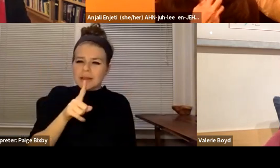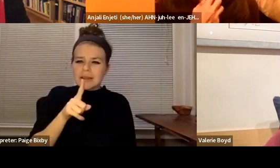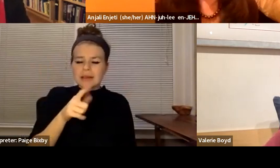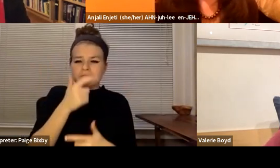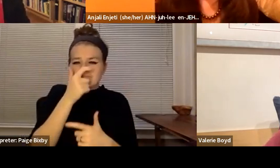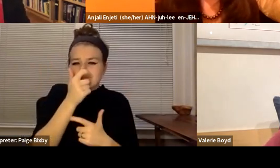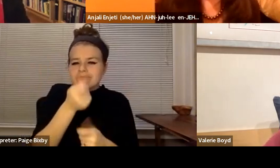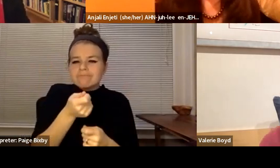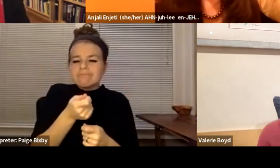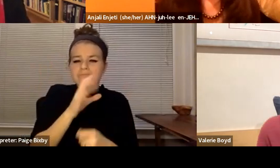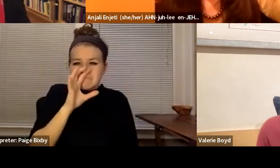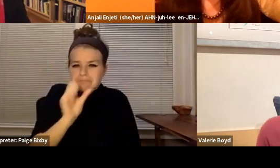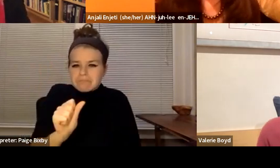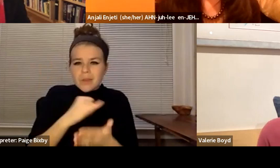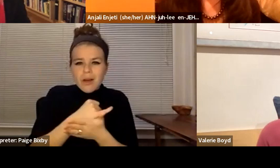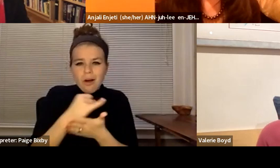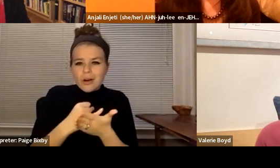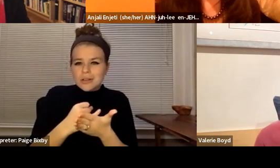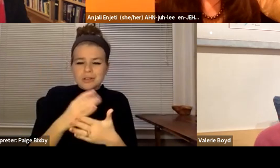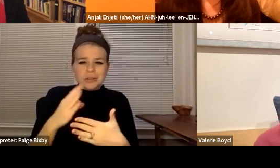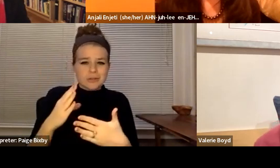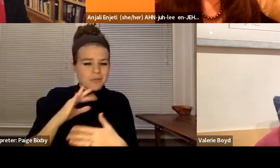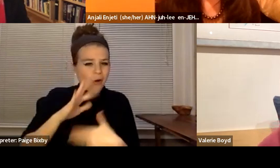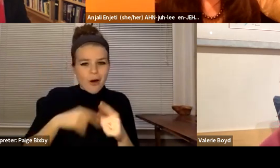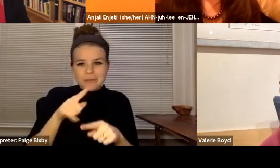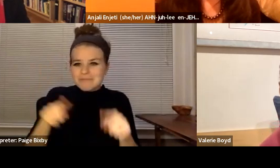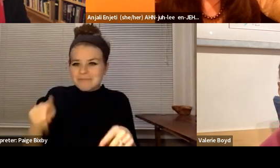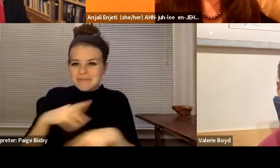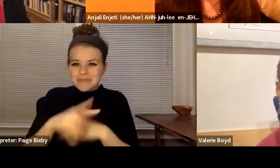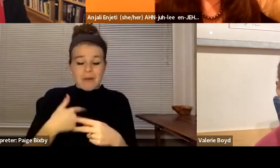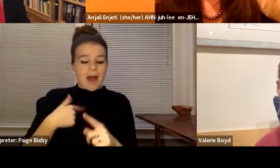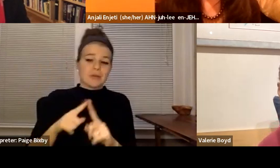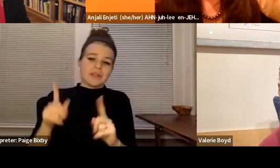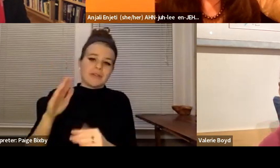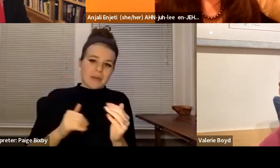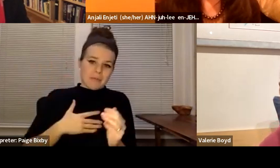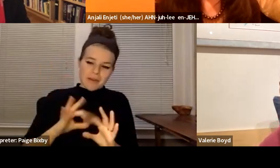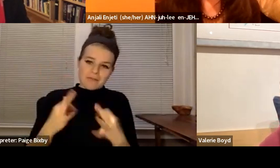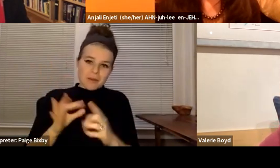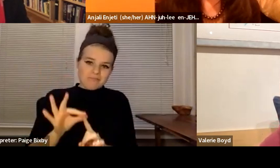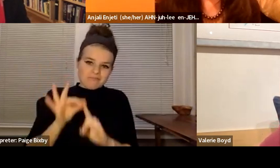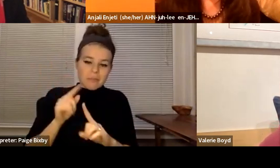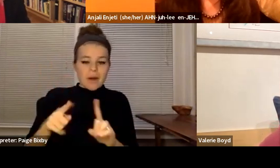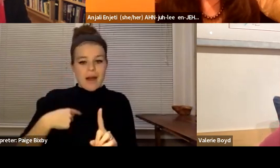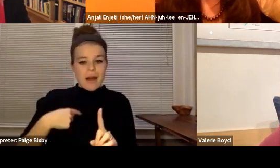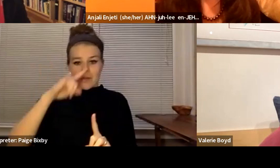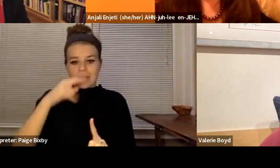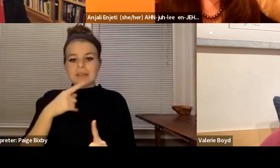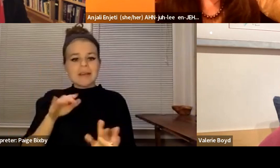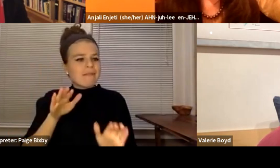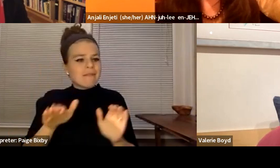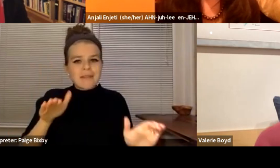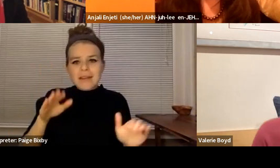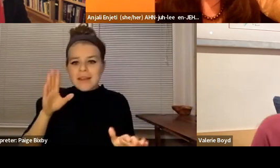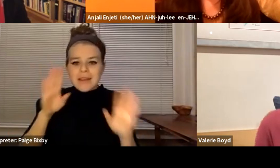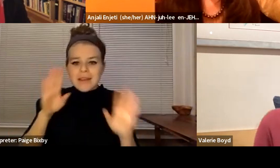all kinds. And I was very different from my family, but I was the kid who would be like, hey gang, we're gonna watch For